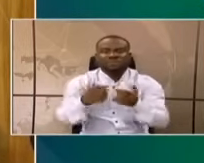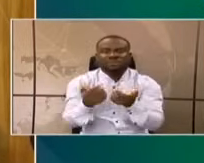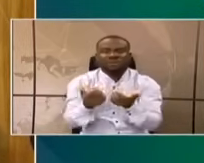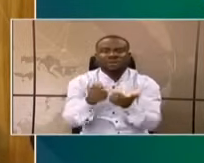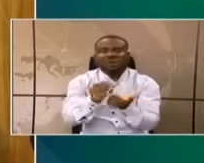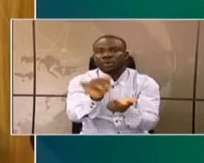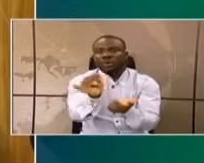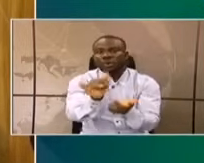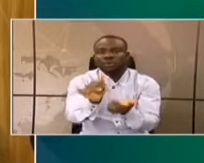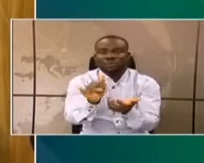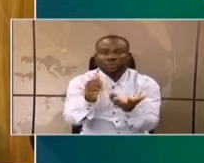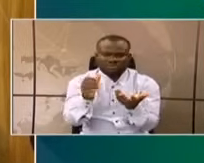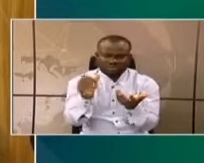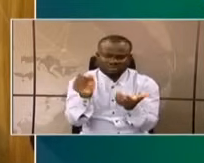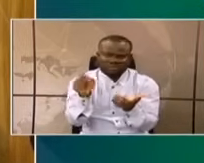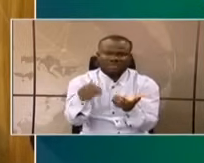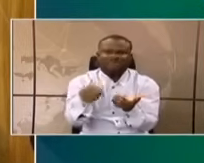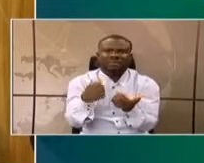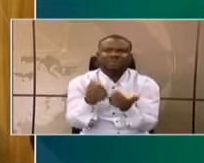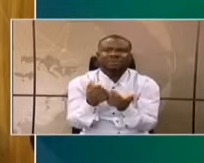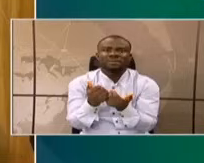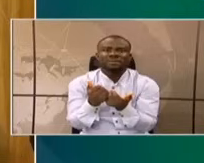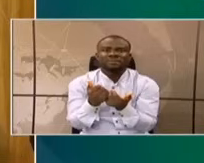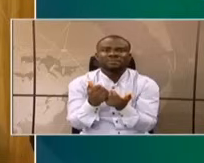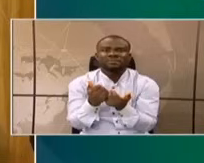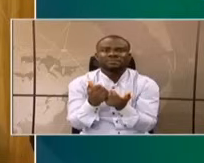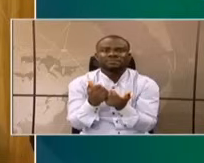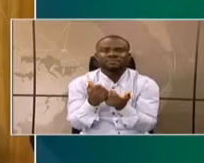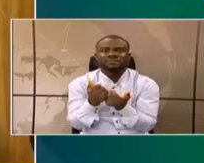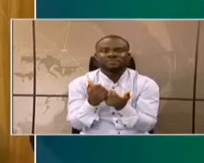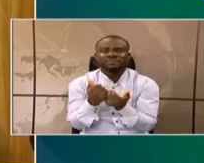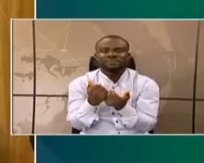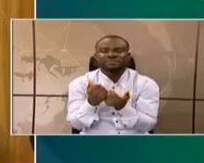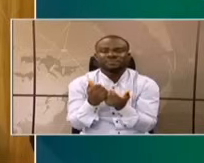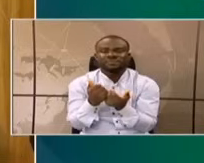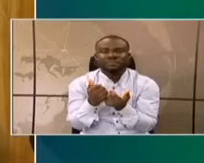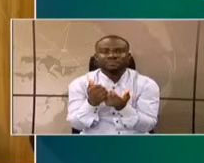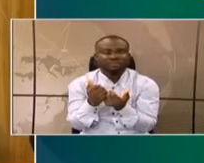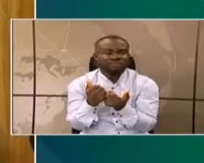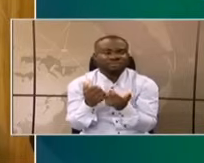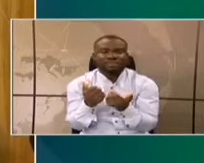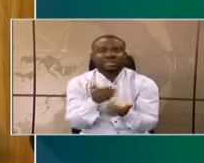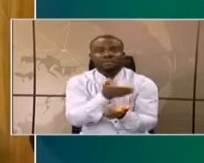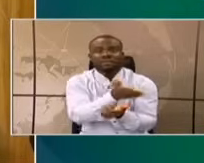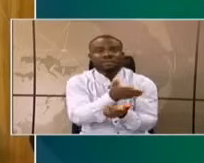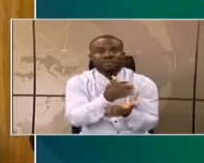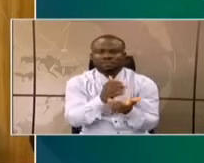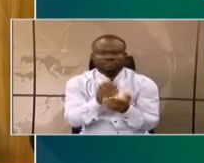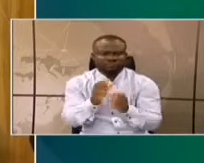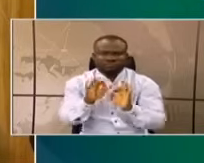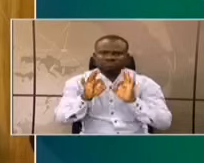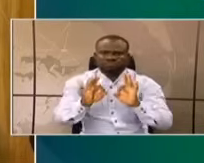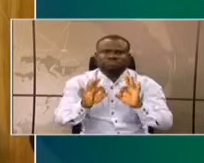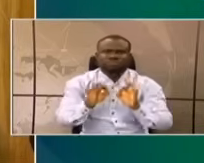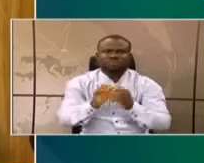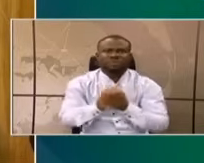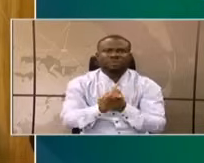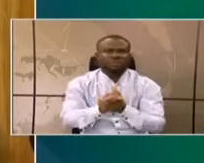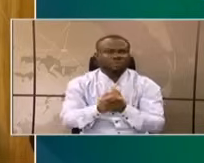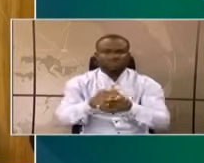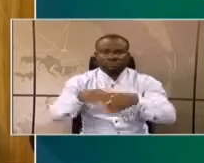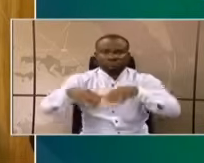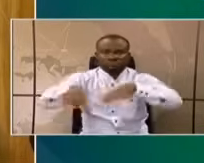And there he was, very embarrassed, very apologetic, that